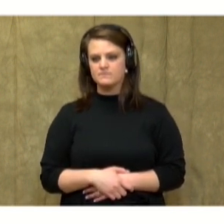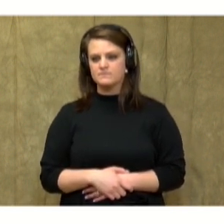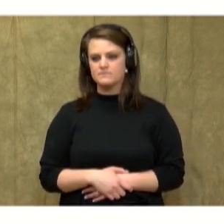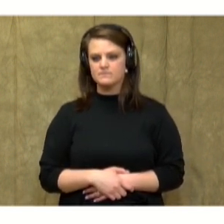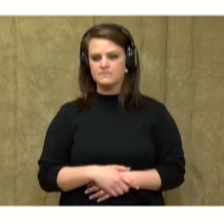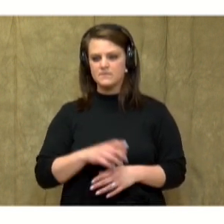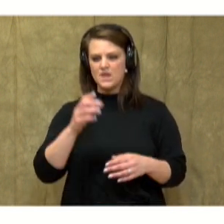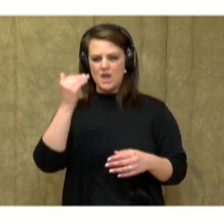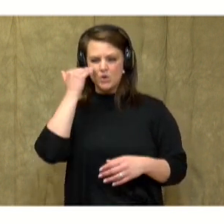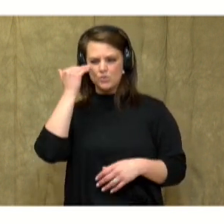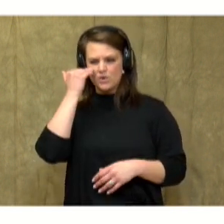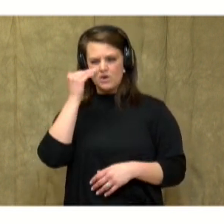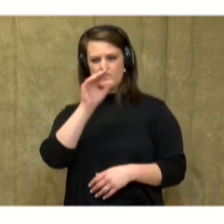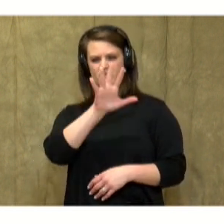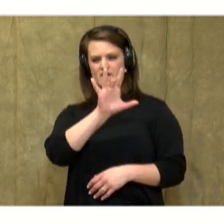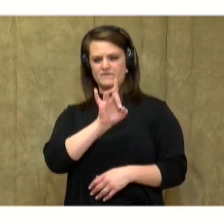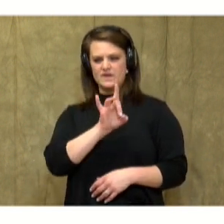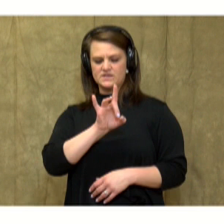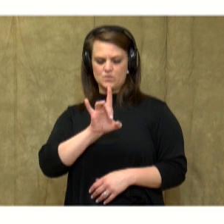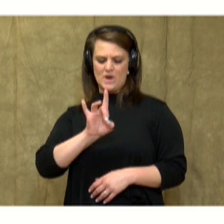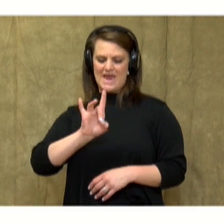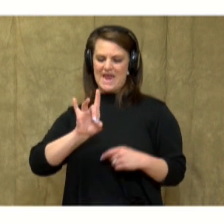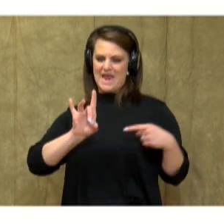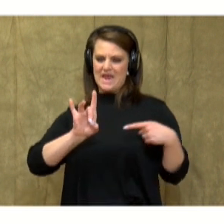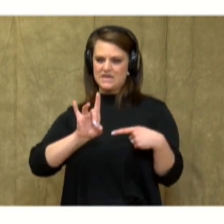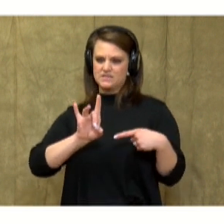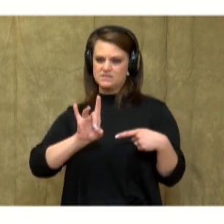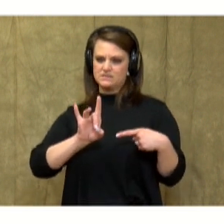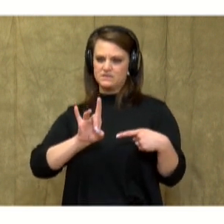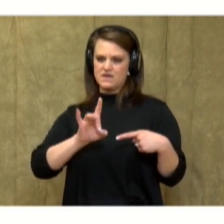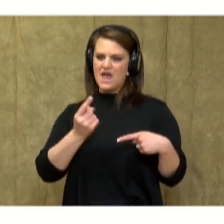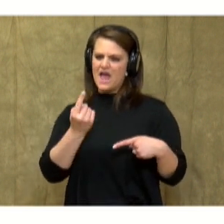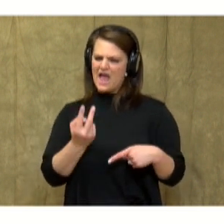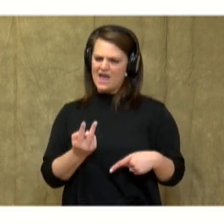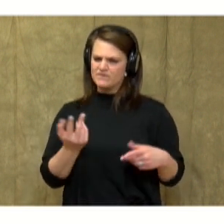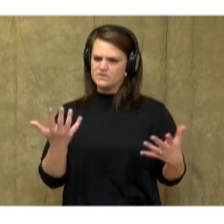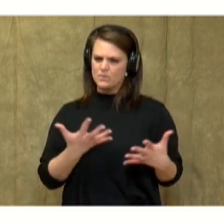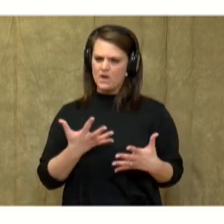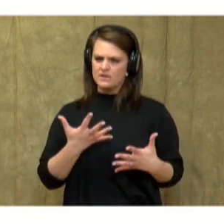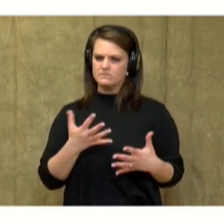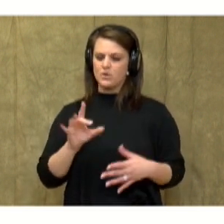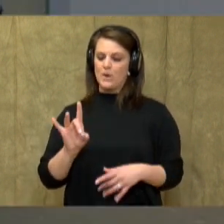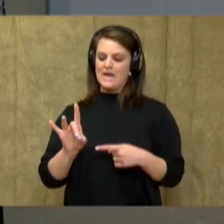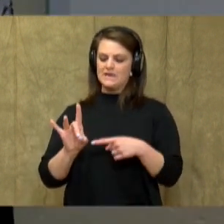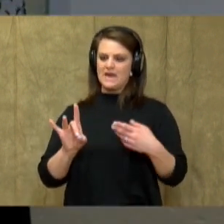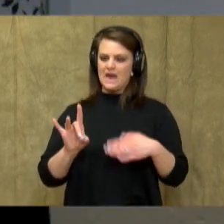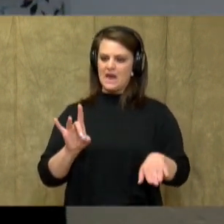What do you know about eighths? What's half of 8?